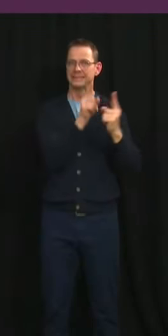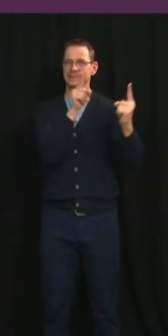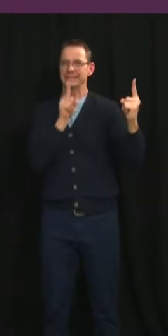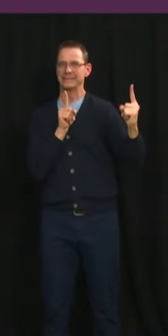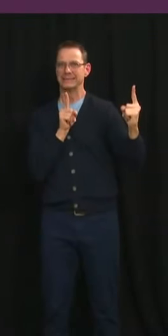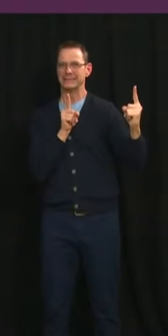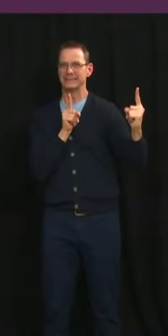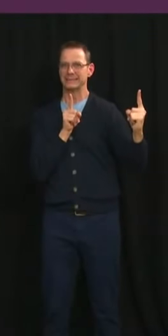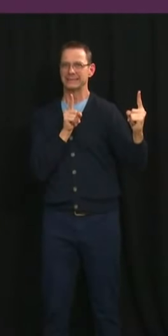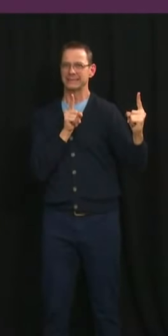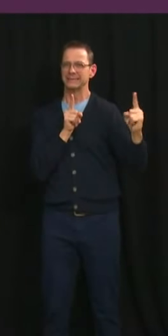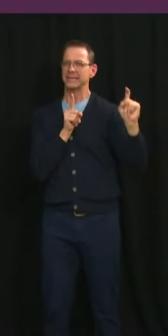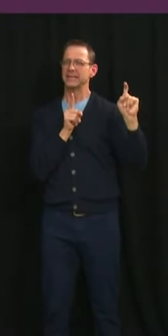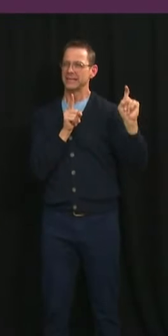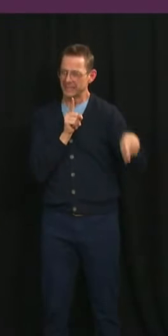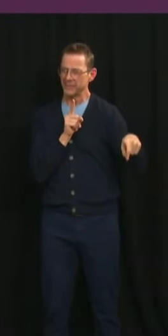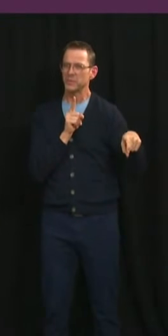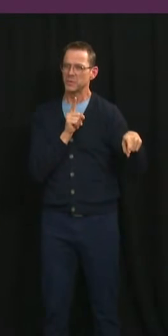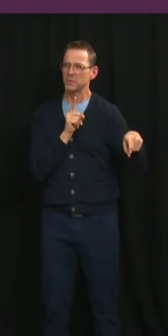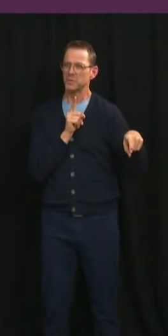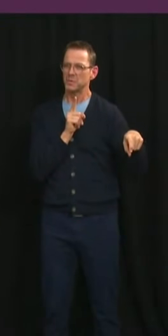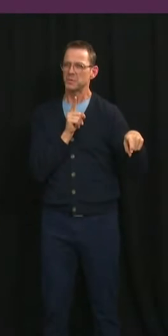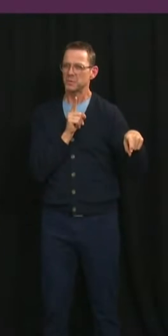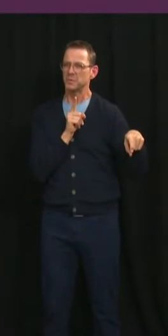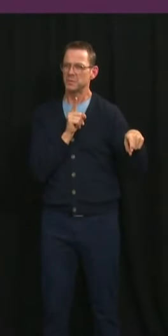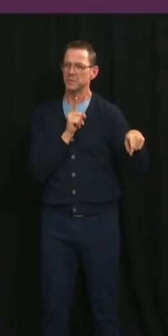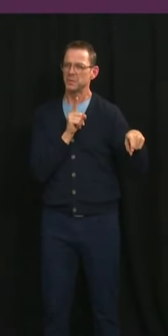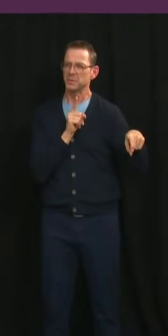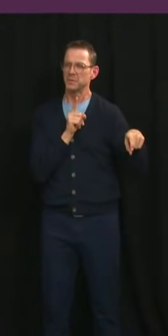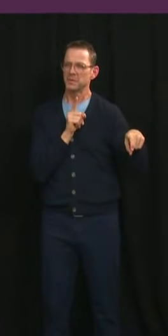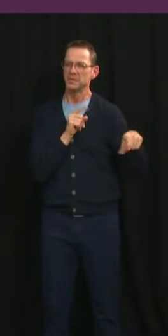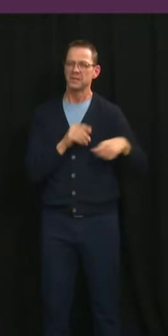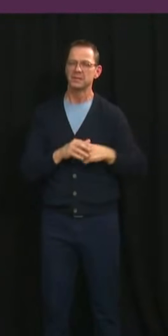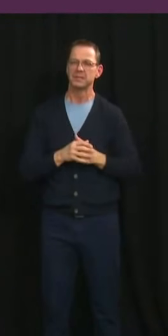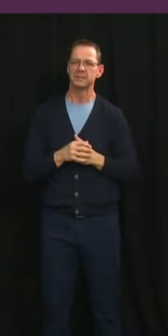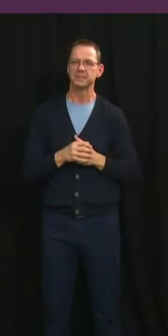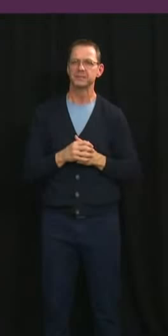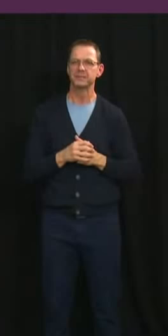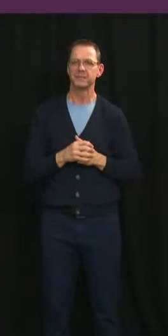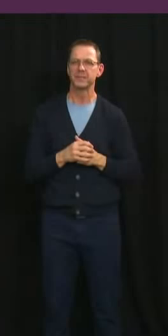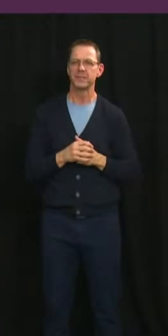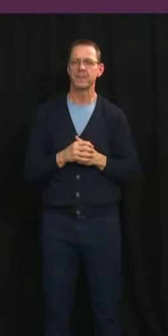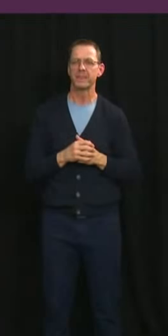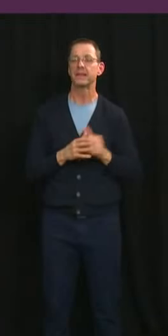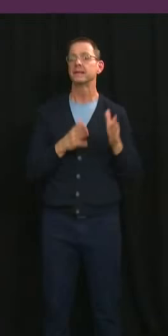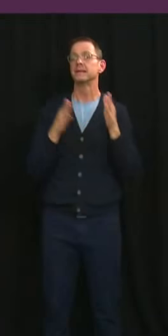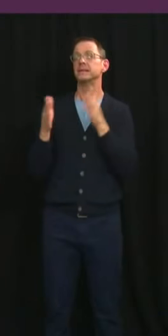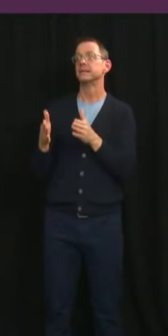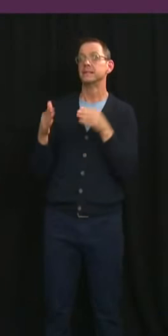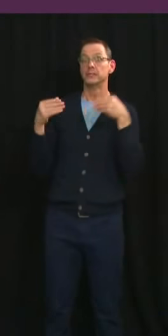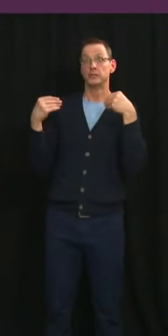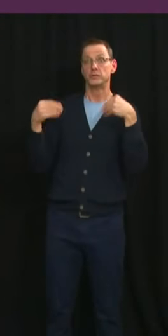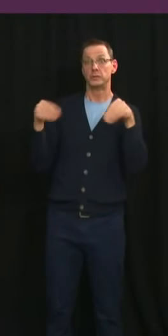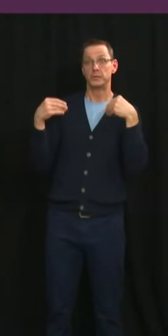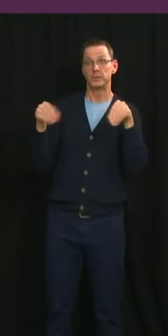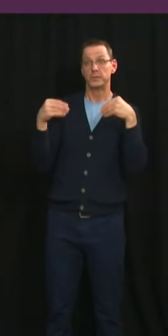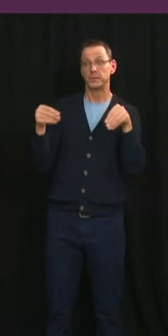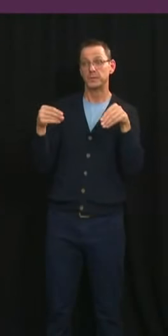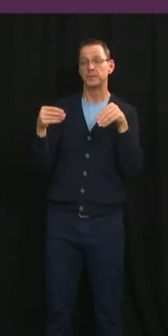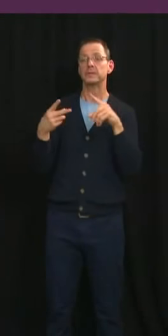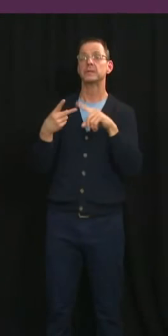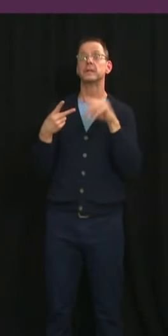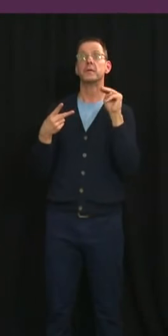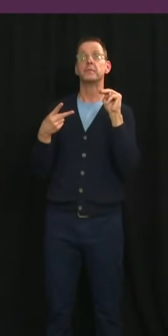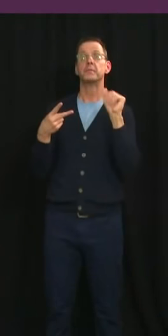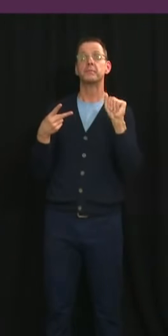times between different households. Retail services and shopping malls must reduce their customer capacity, so